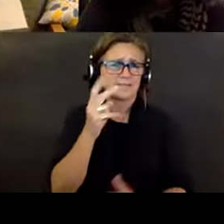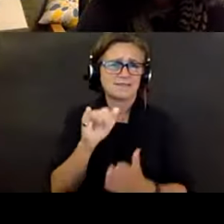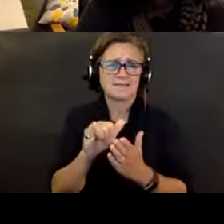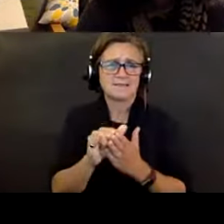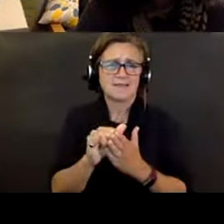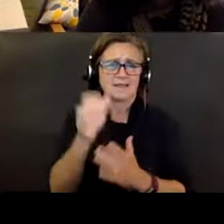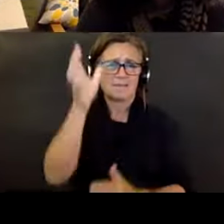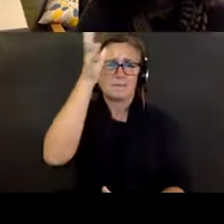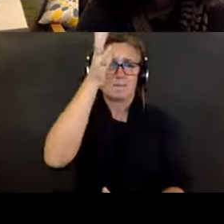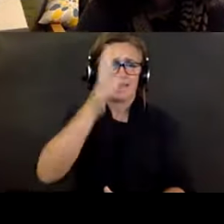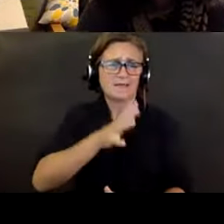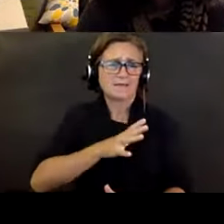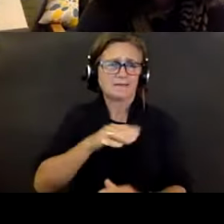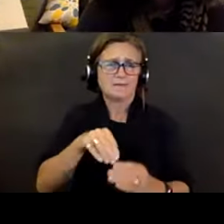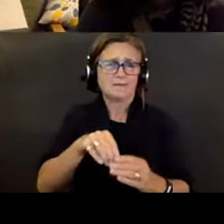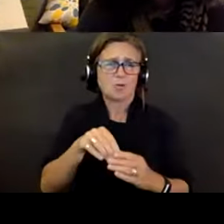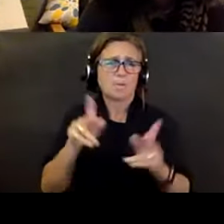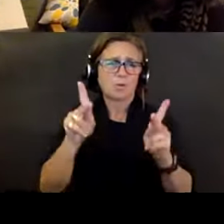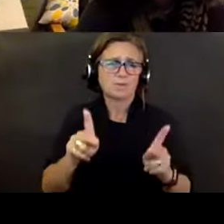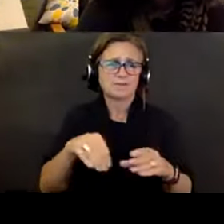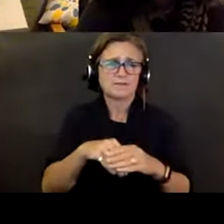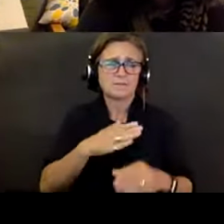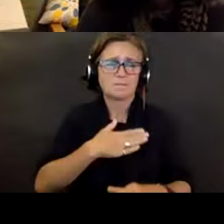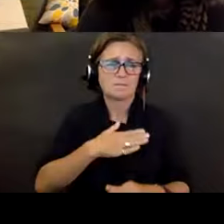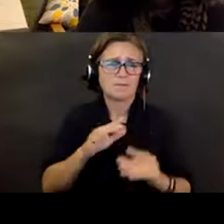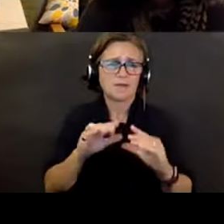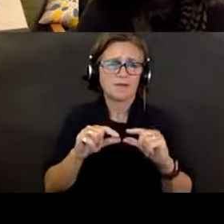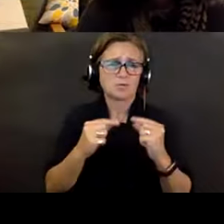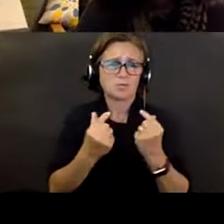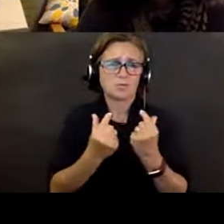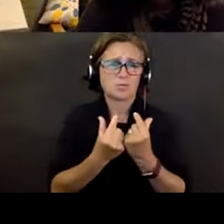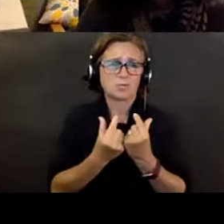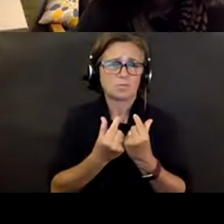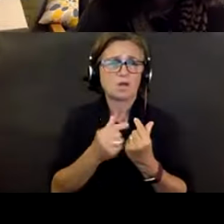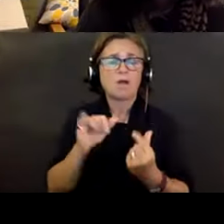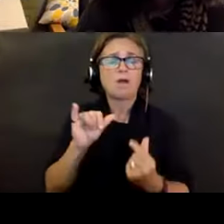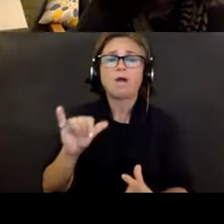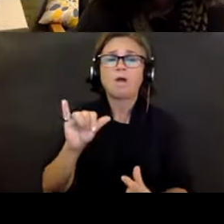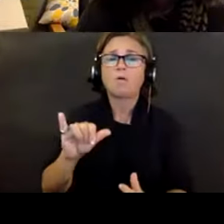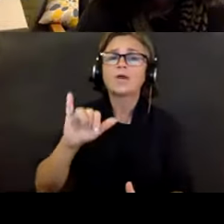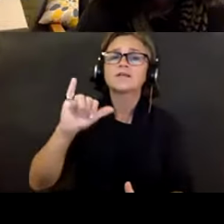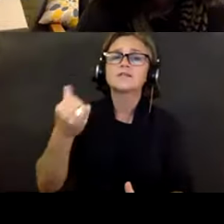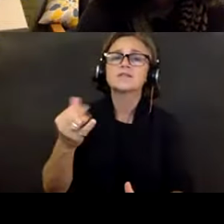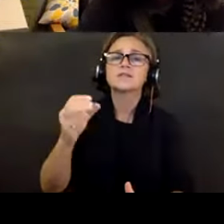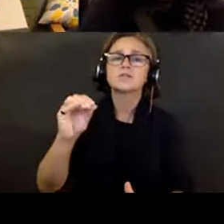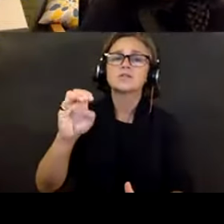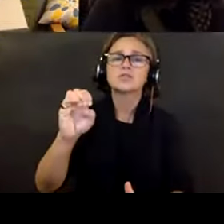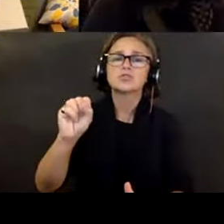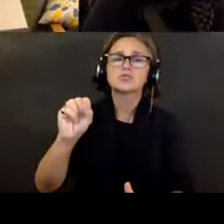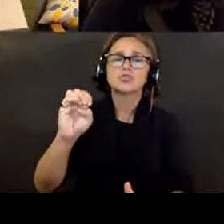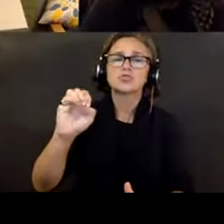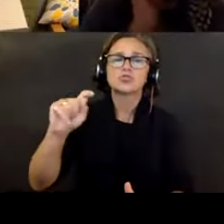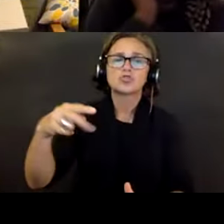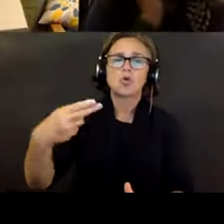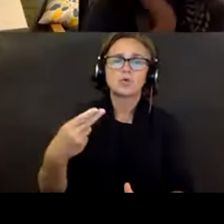group. Oh, is it this Joseph Iacchini? Is that the person with the hand up? So